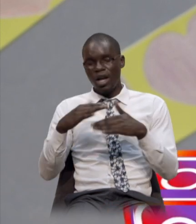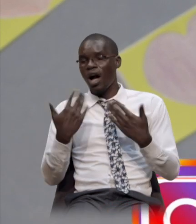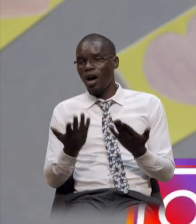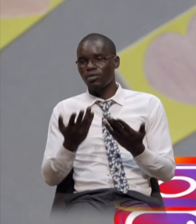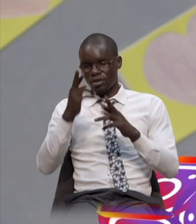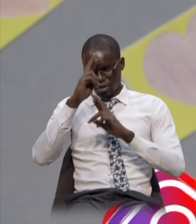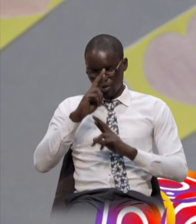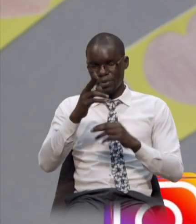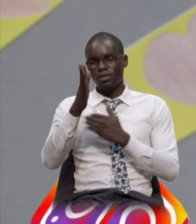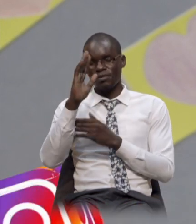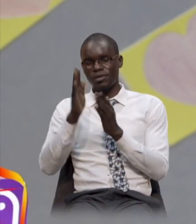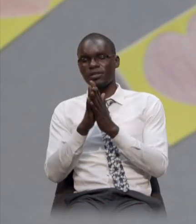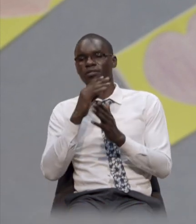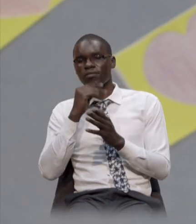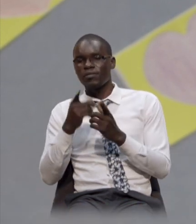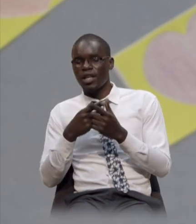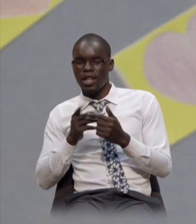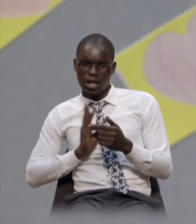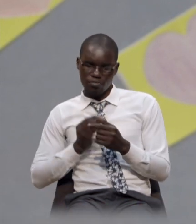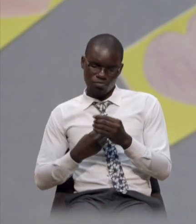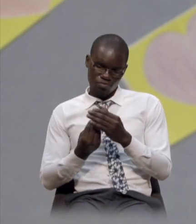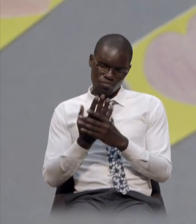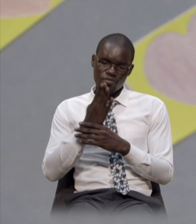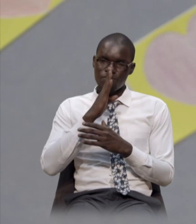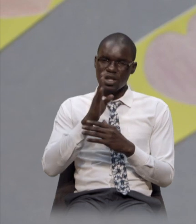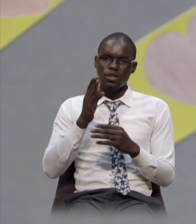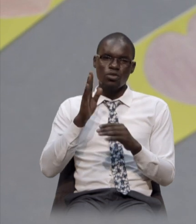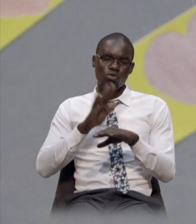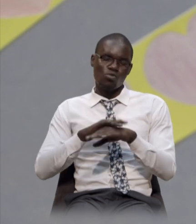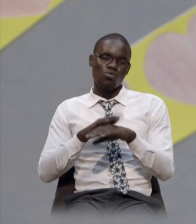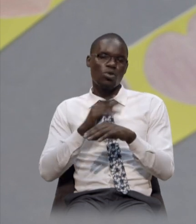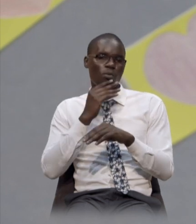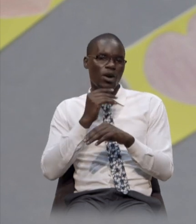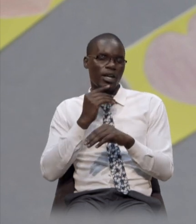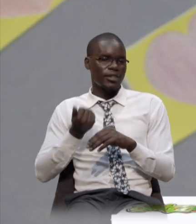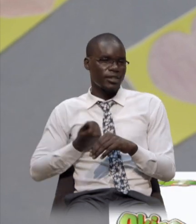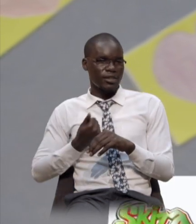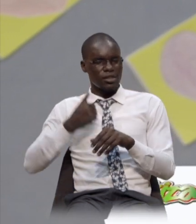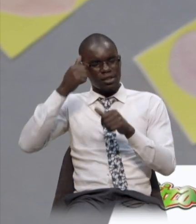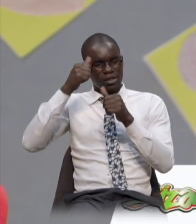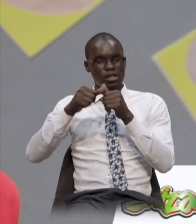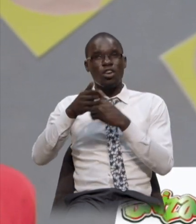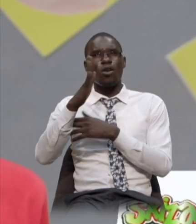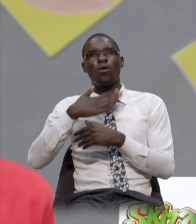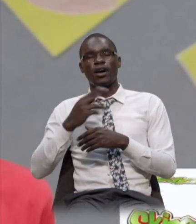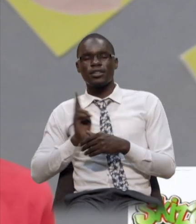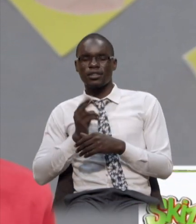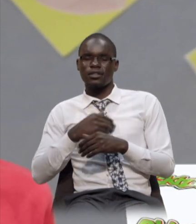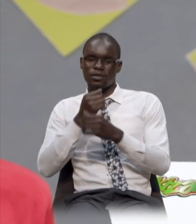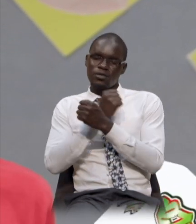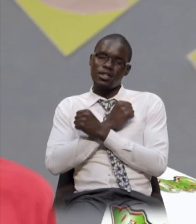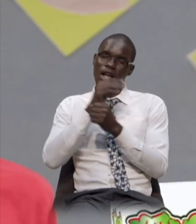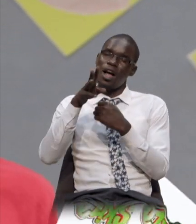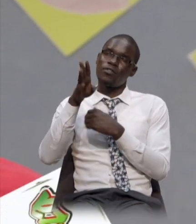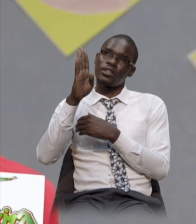is important and it will help us to grow up to be good boys and girls. And remember, God wants us to love him. And loving God means